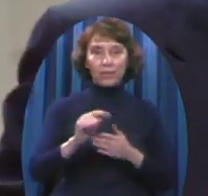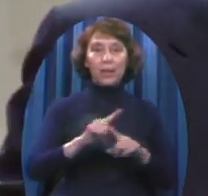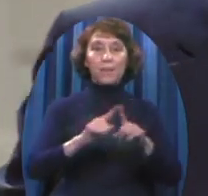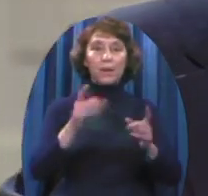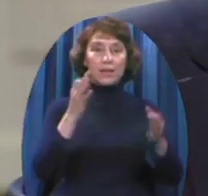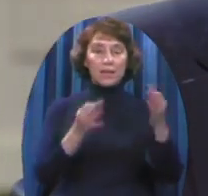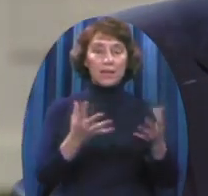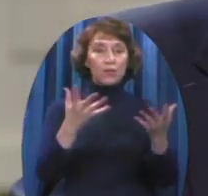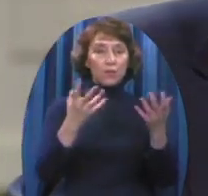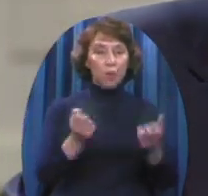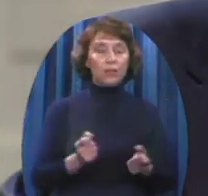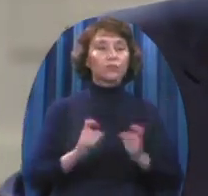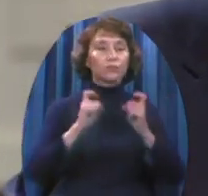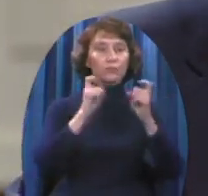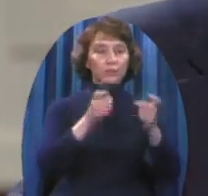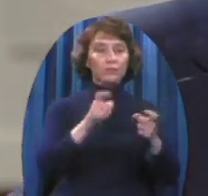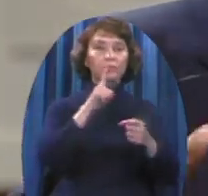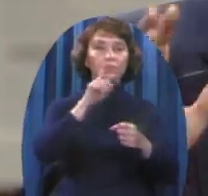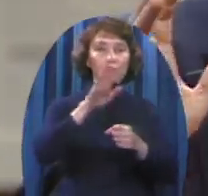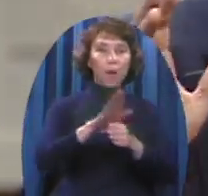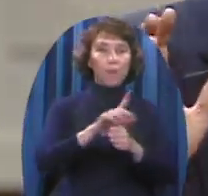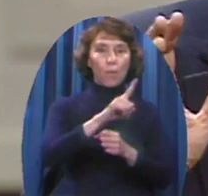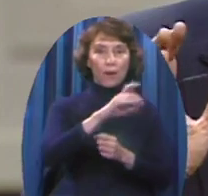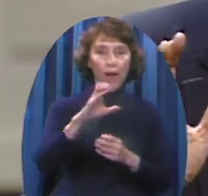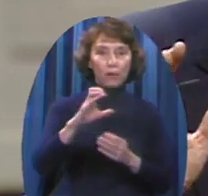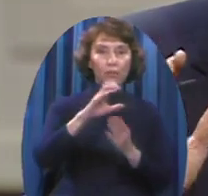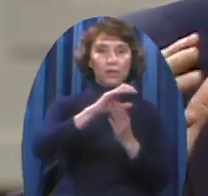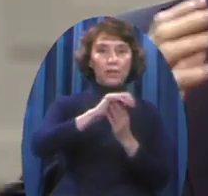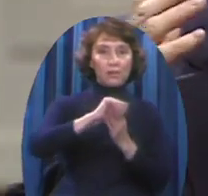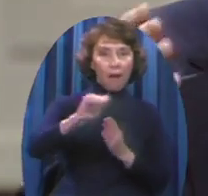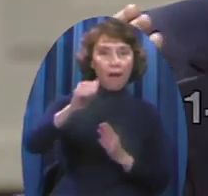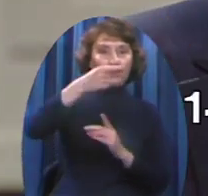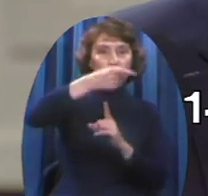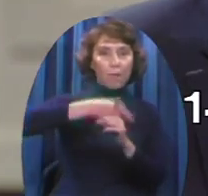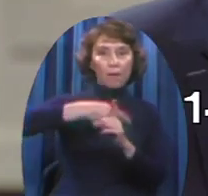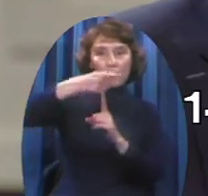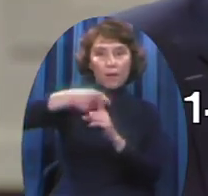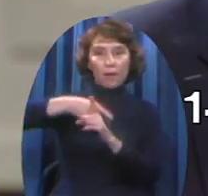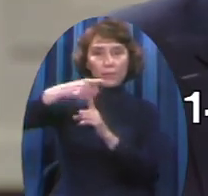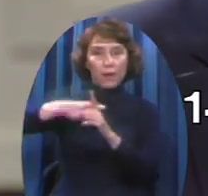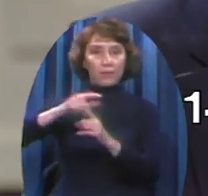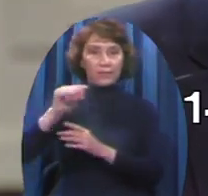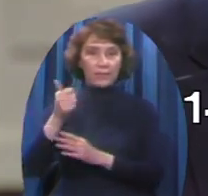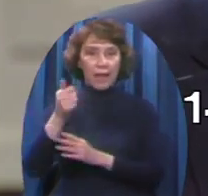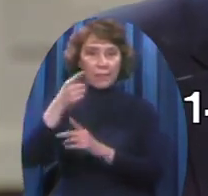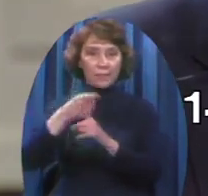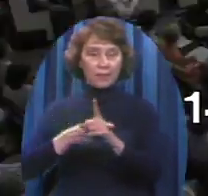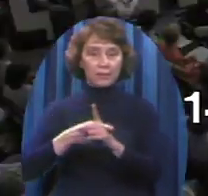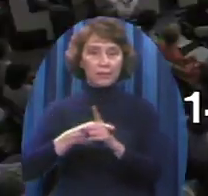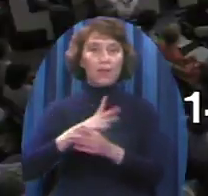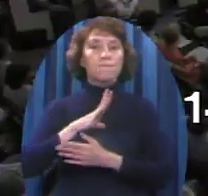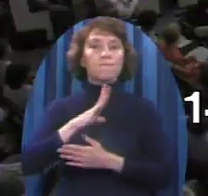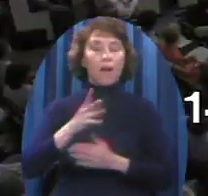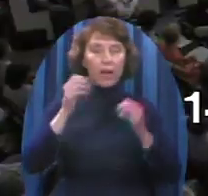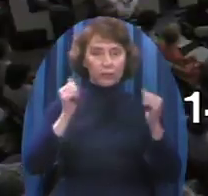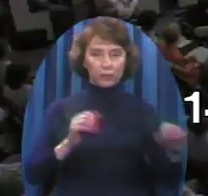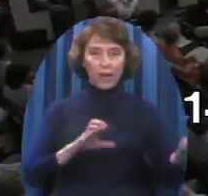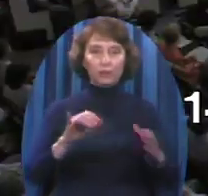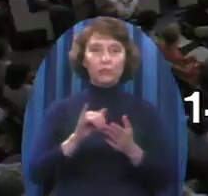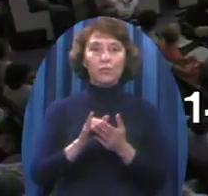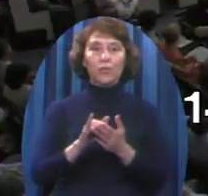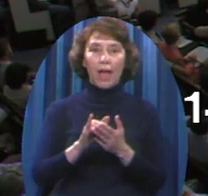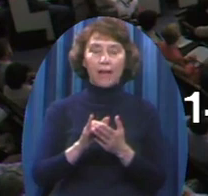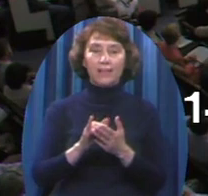give $100 a month for the next 10 months, any way you want to do it. Some people have said, I can't give it all at once. Could I pledge? Yes, you can.